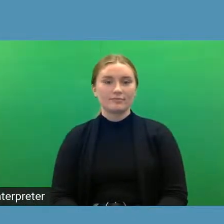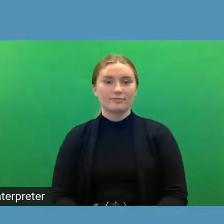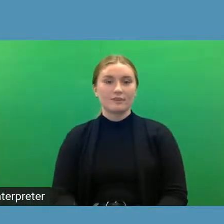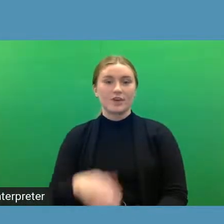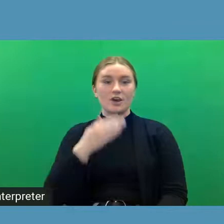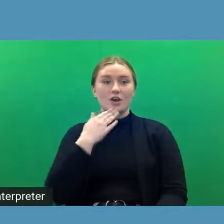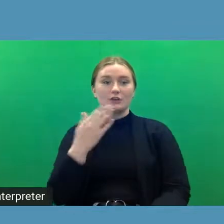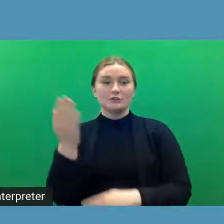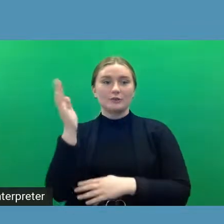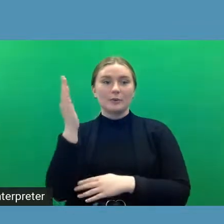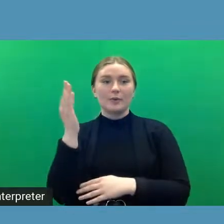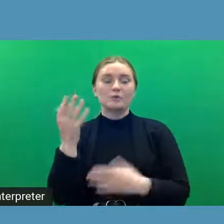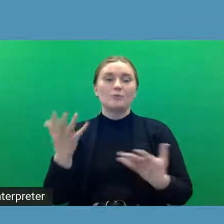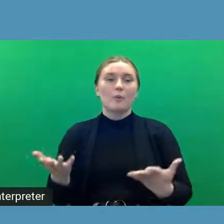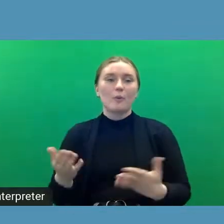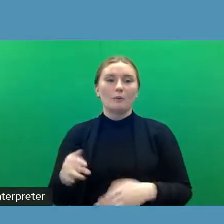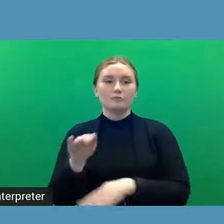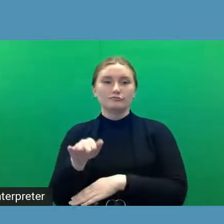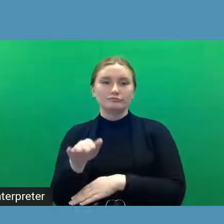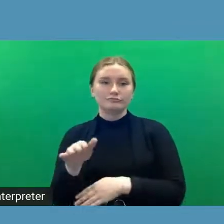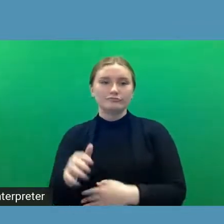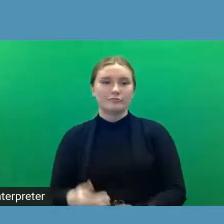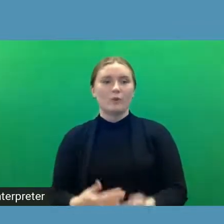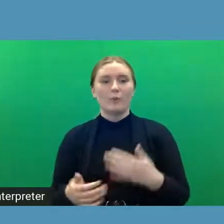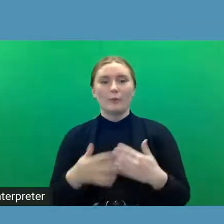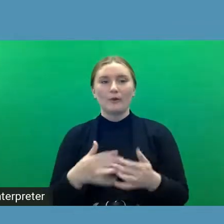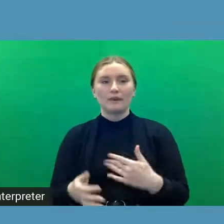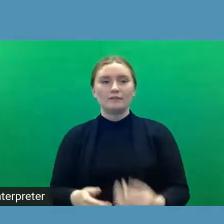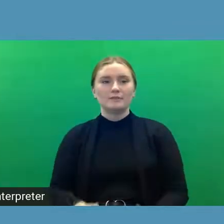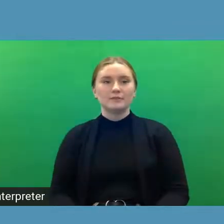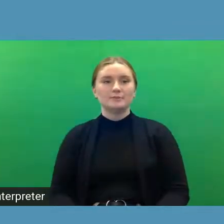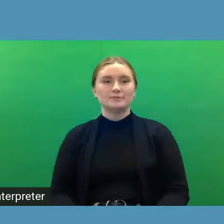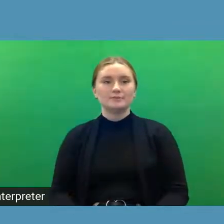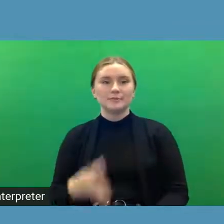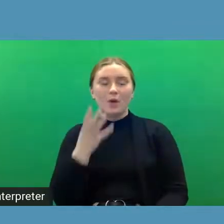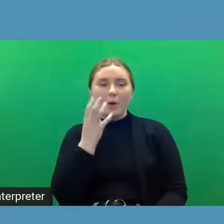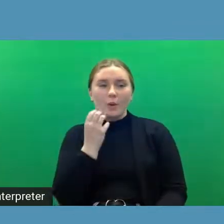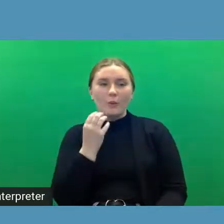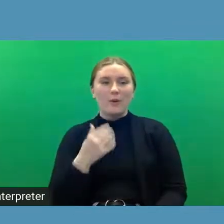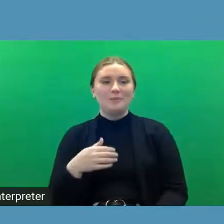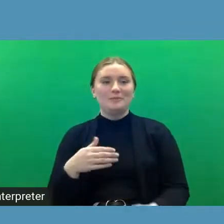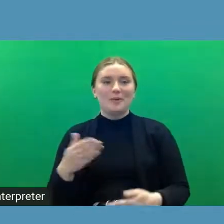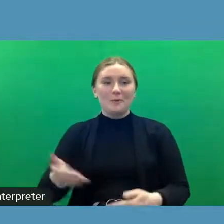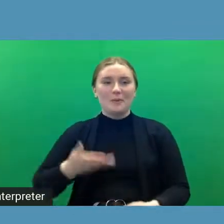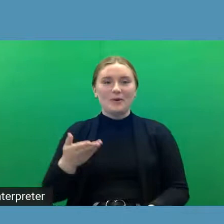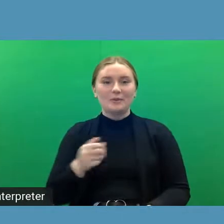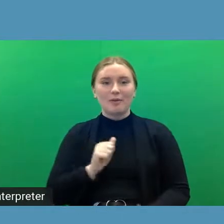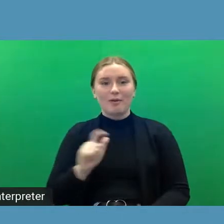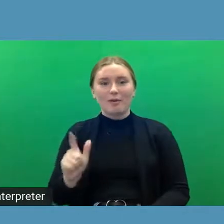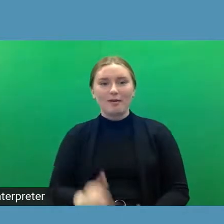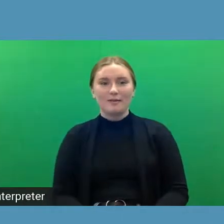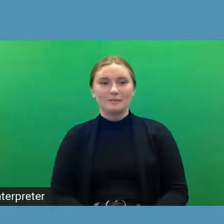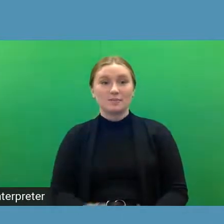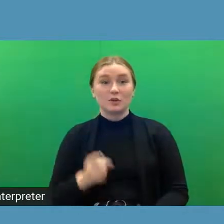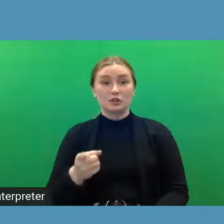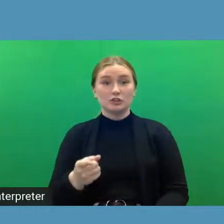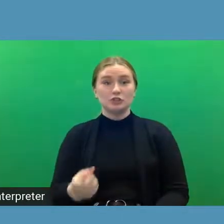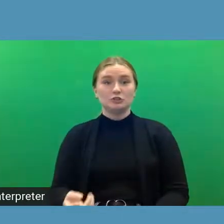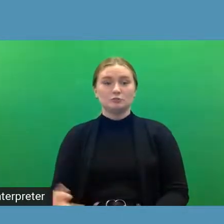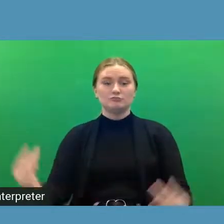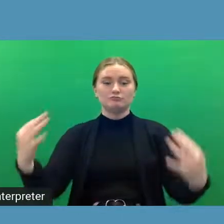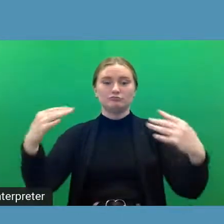Good morning or good afternoon, and a warm welcome to all. You have joined the session on live or streamed